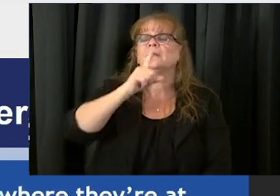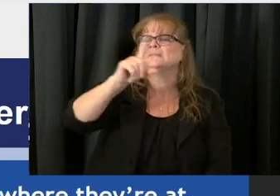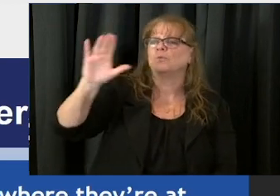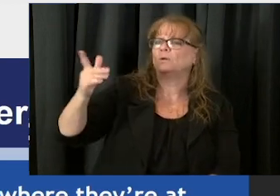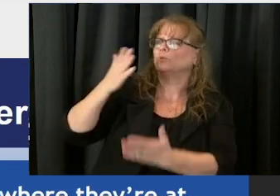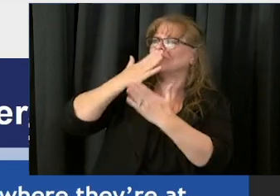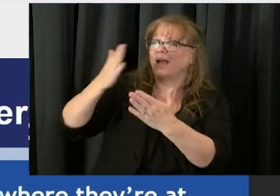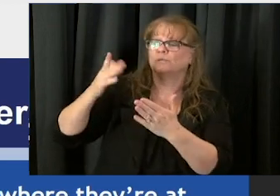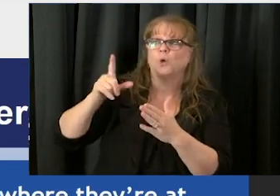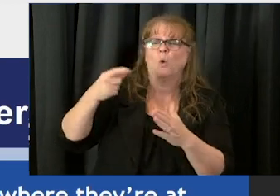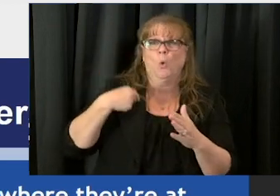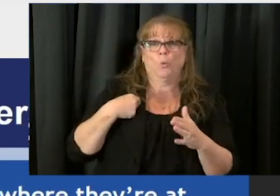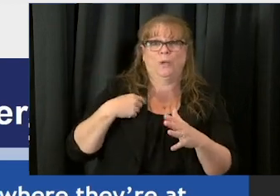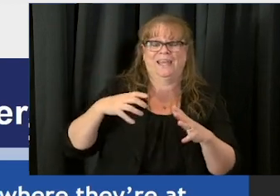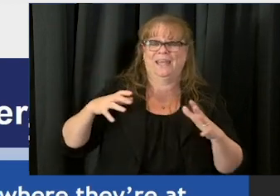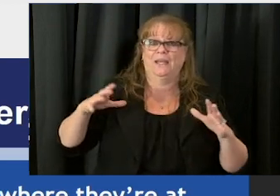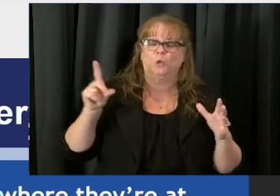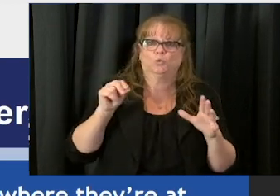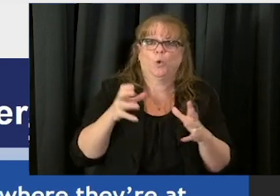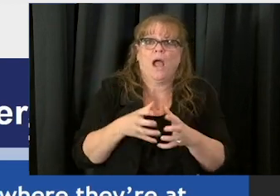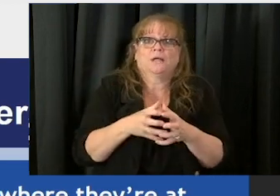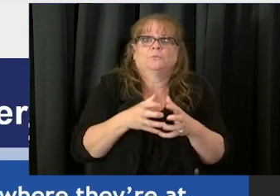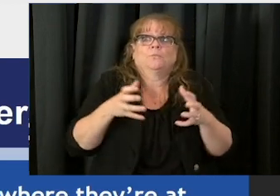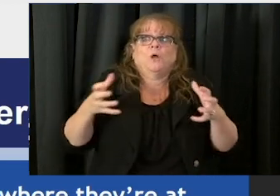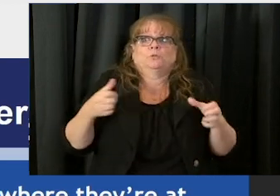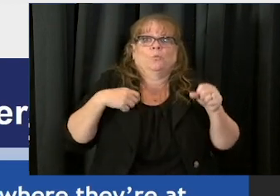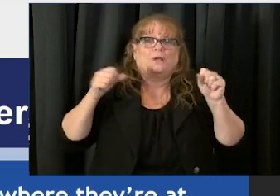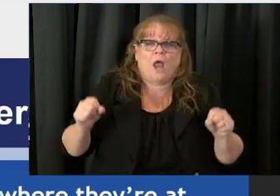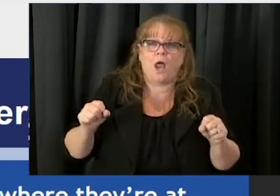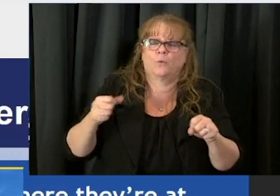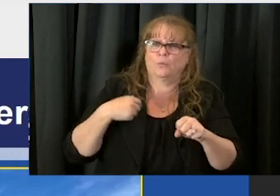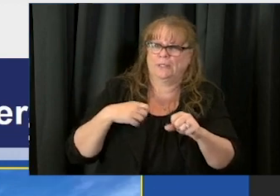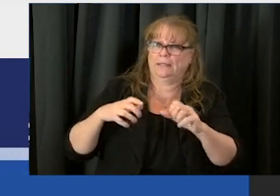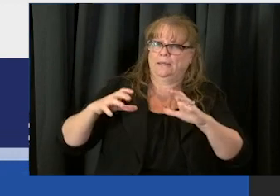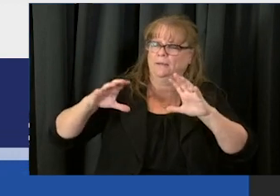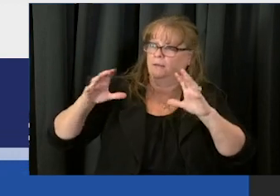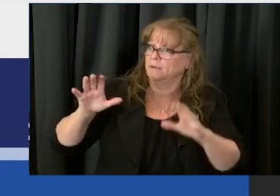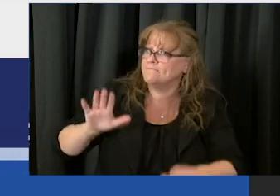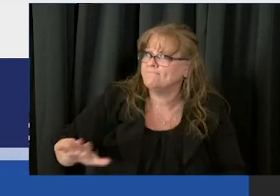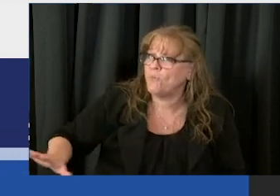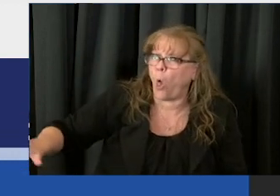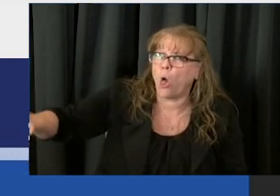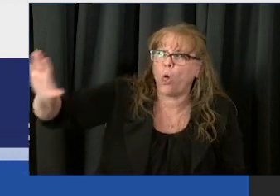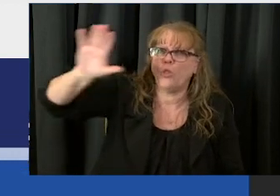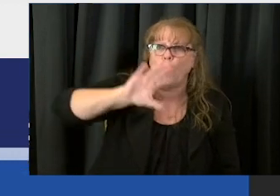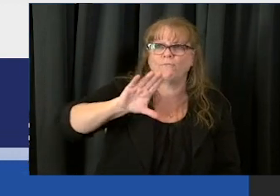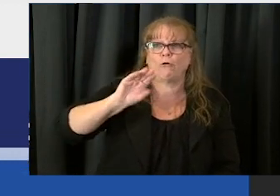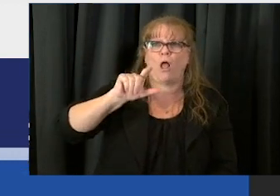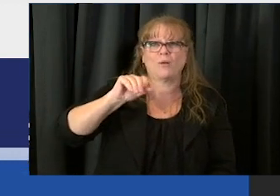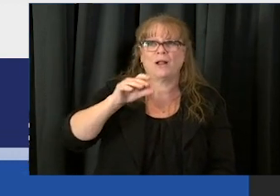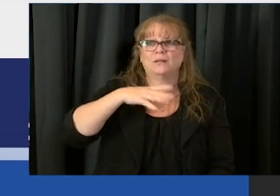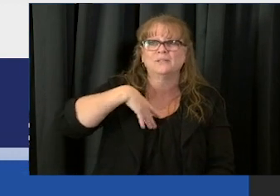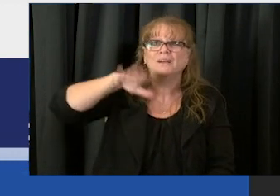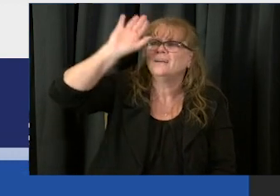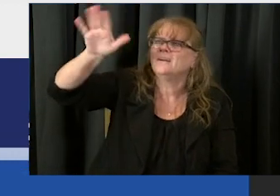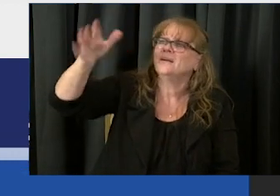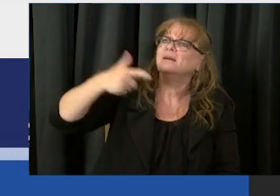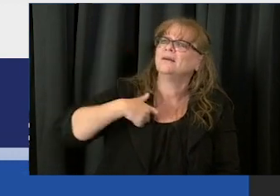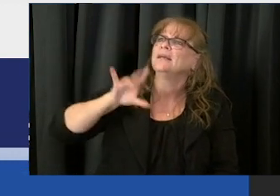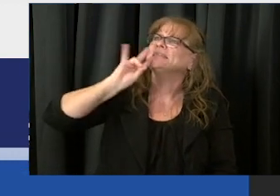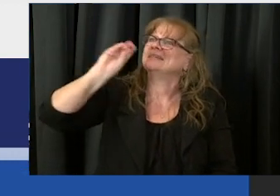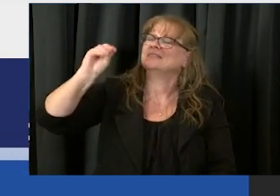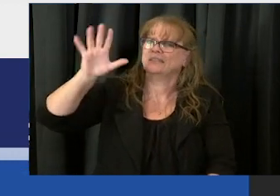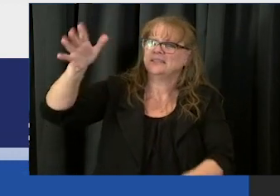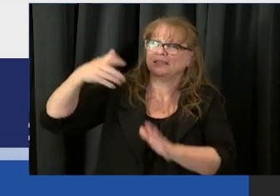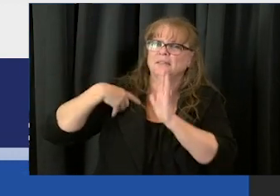lot of folks that are 70 and up is how do you get it? So we're going to get into how you can sign up to do that. We're working with our major hospitals to get